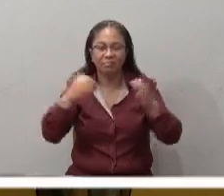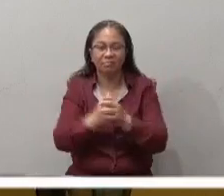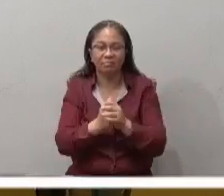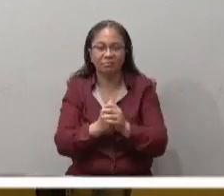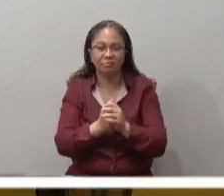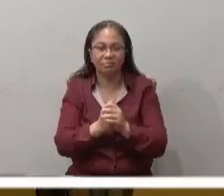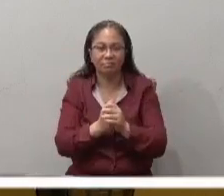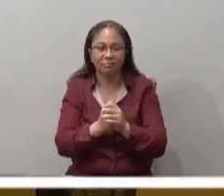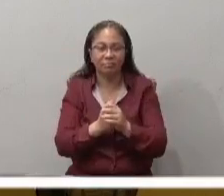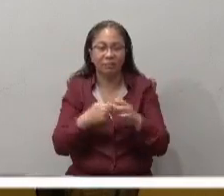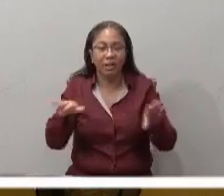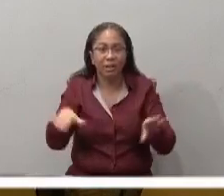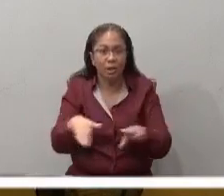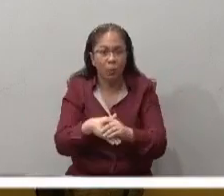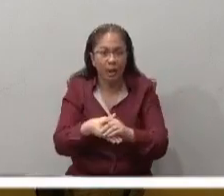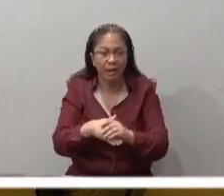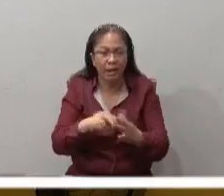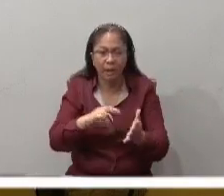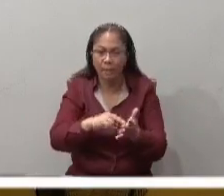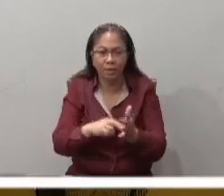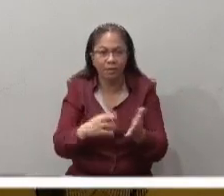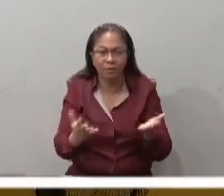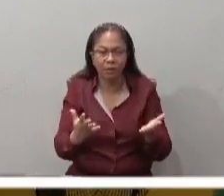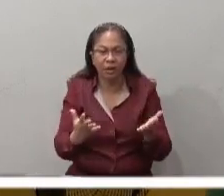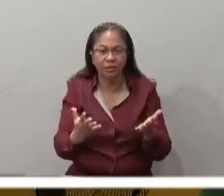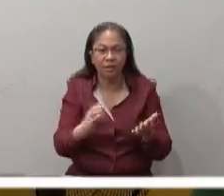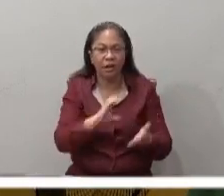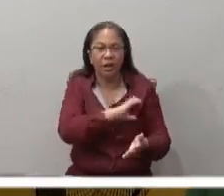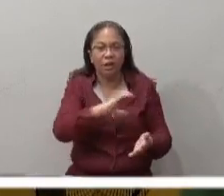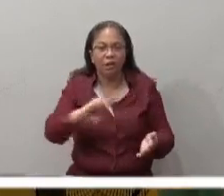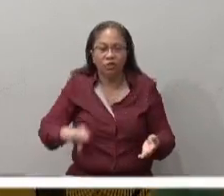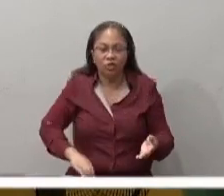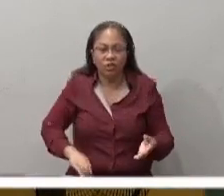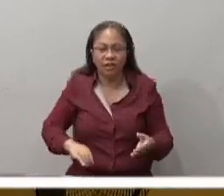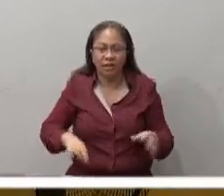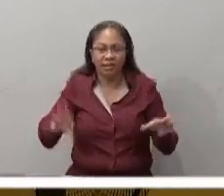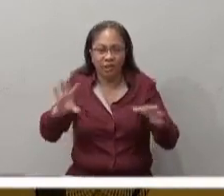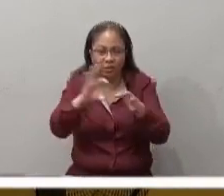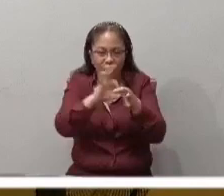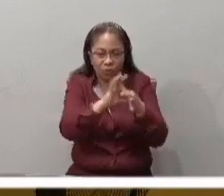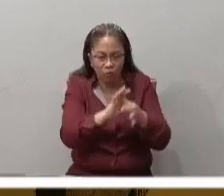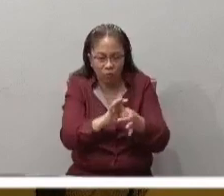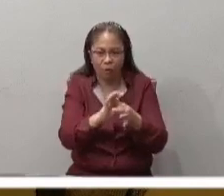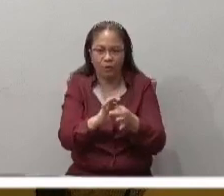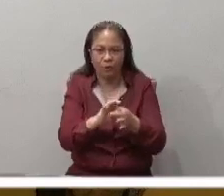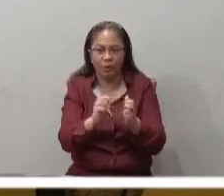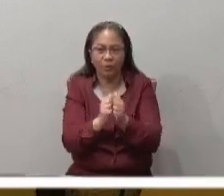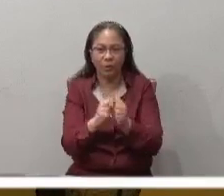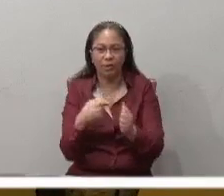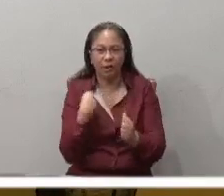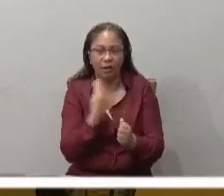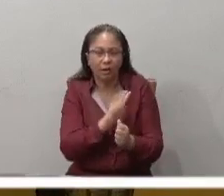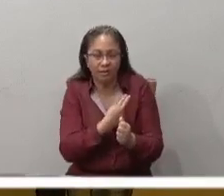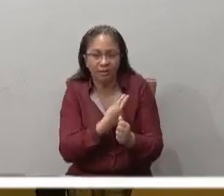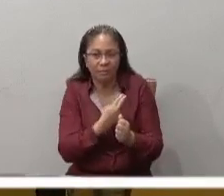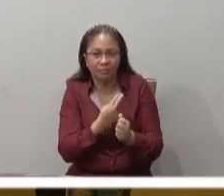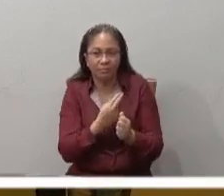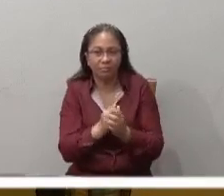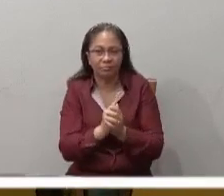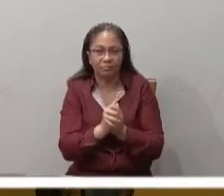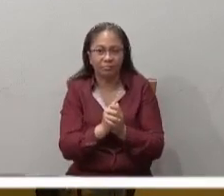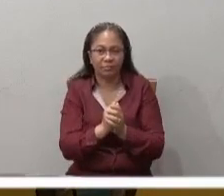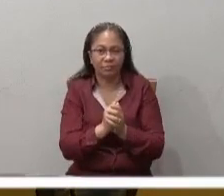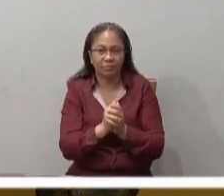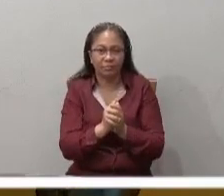bride. And all through the salvation history, this image of God